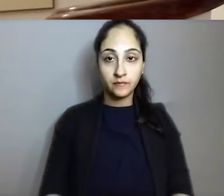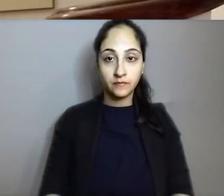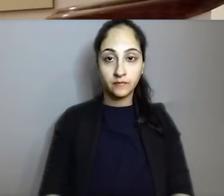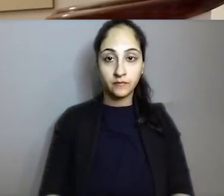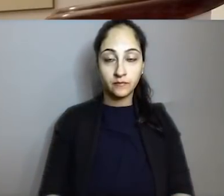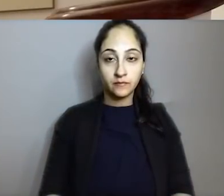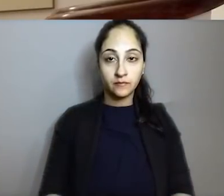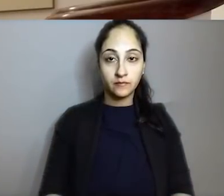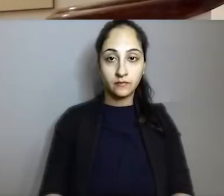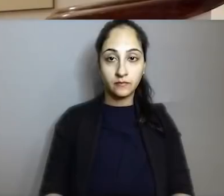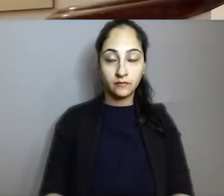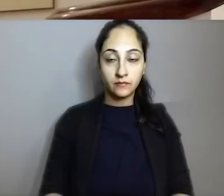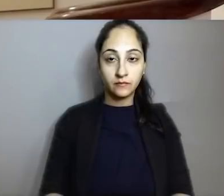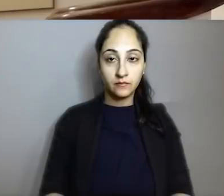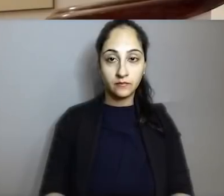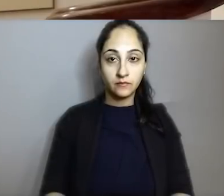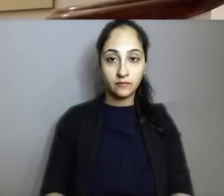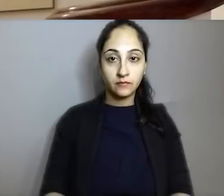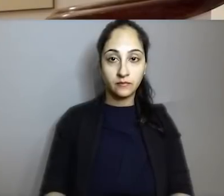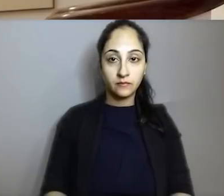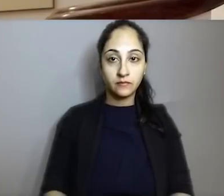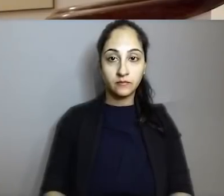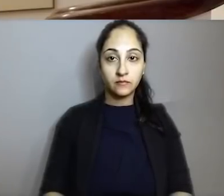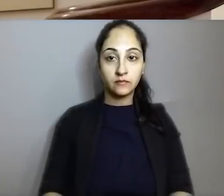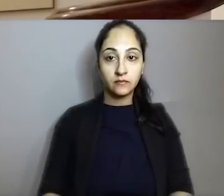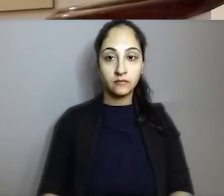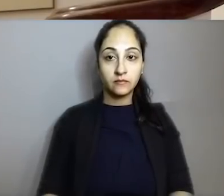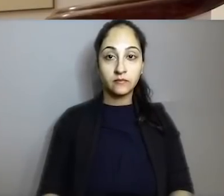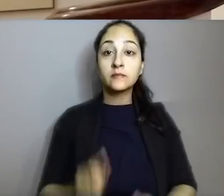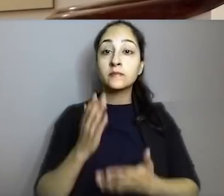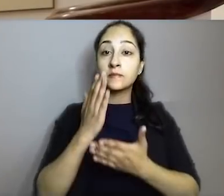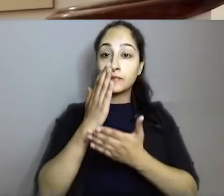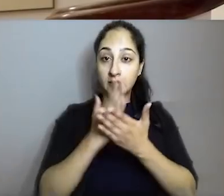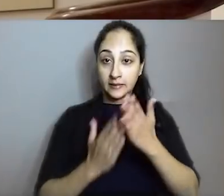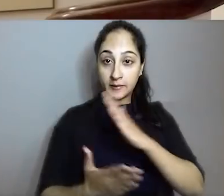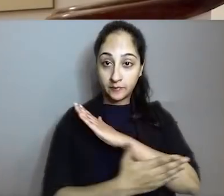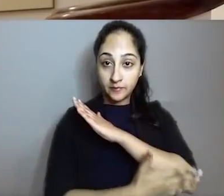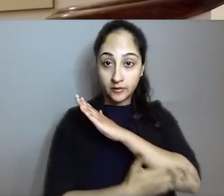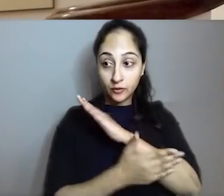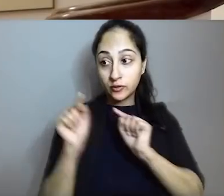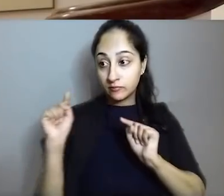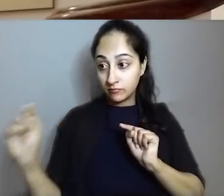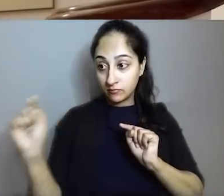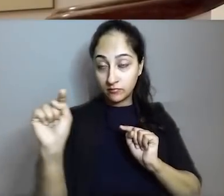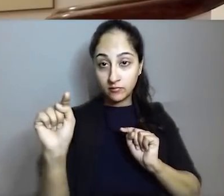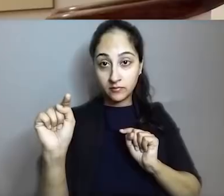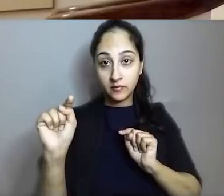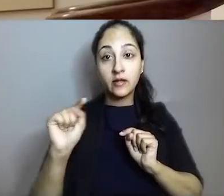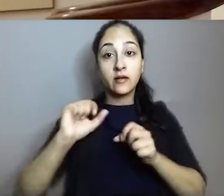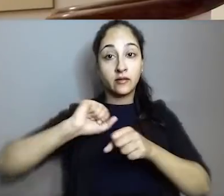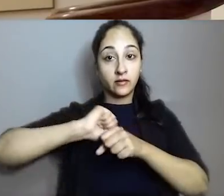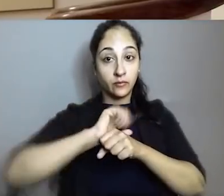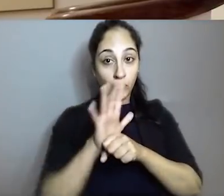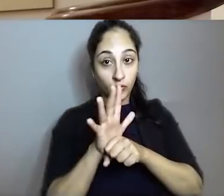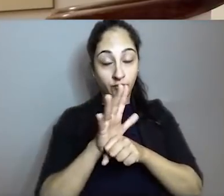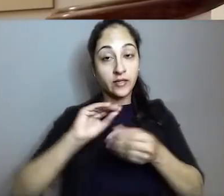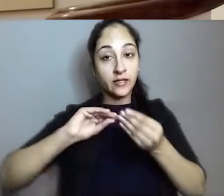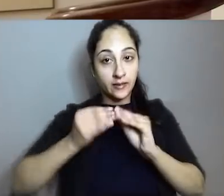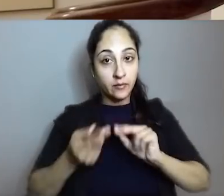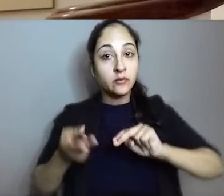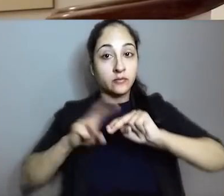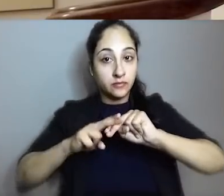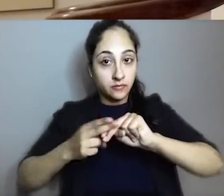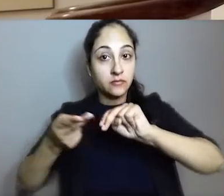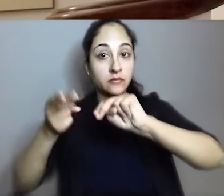Many countries are now seeing a resurgence of COVID-19 cases, which demands that my murids should